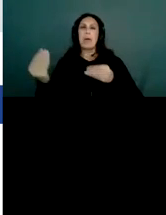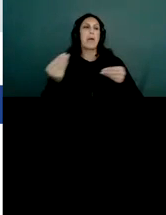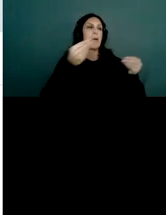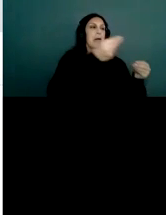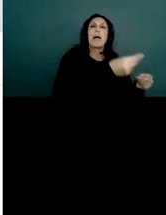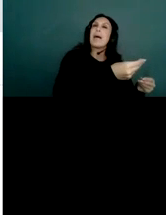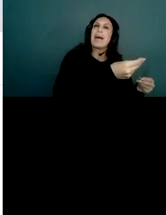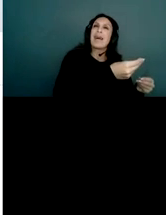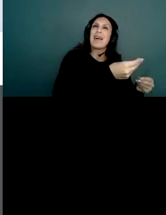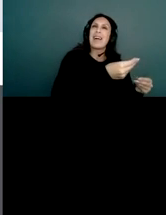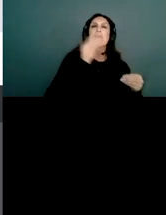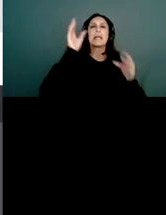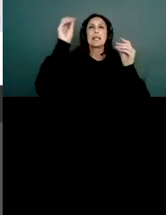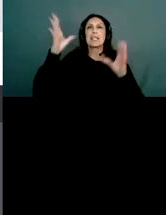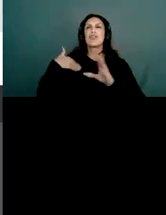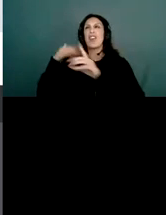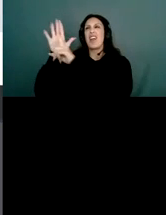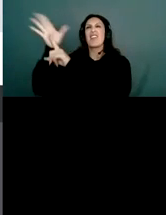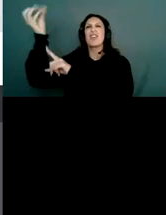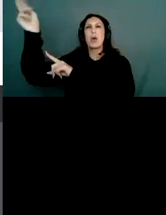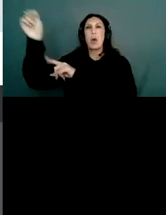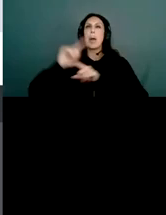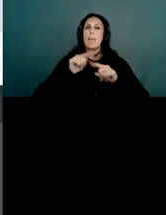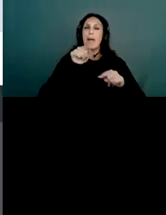Lexia. So if you click into it,